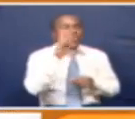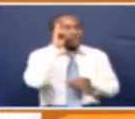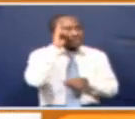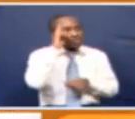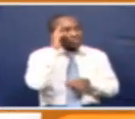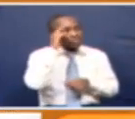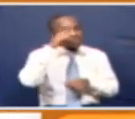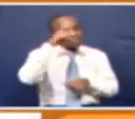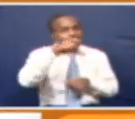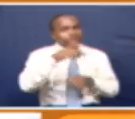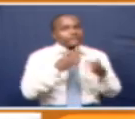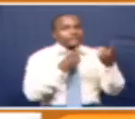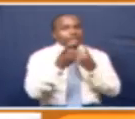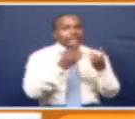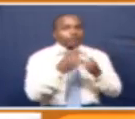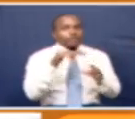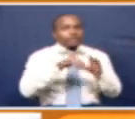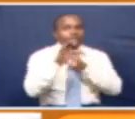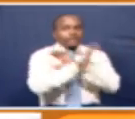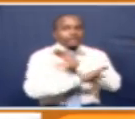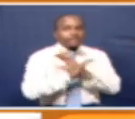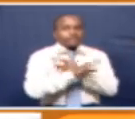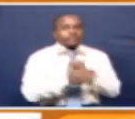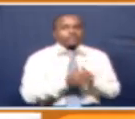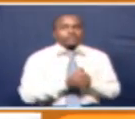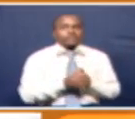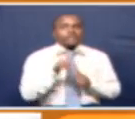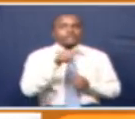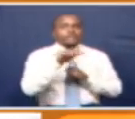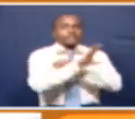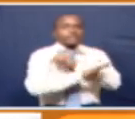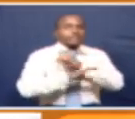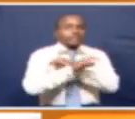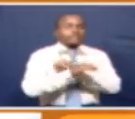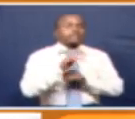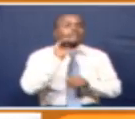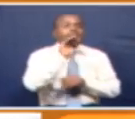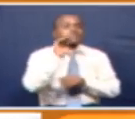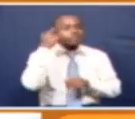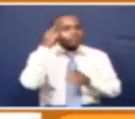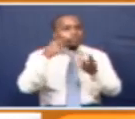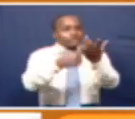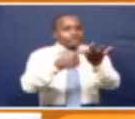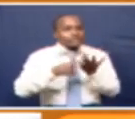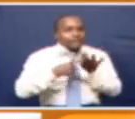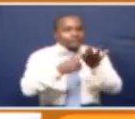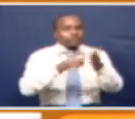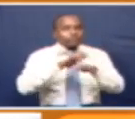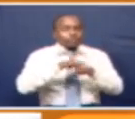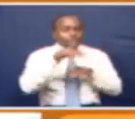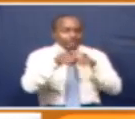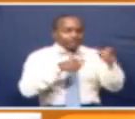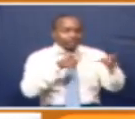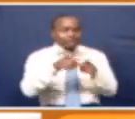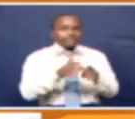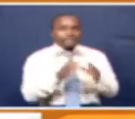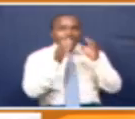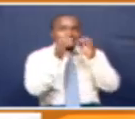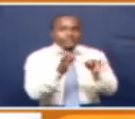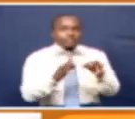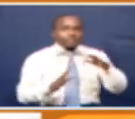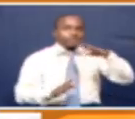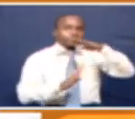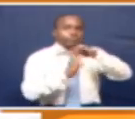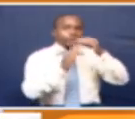need dialogue in this country. We're saying this country is calling for discussion on the governance. If Supreme Court,